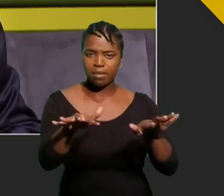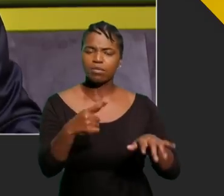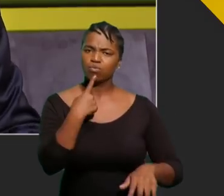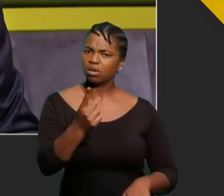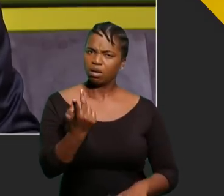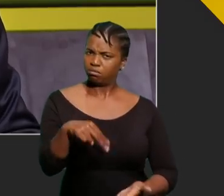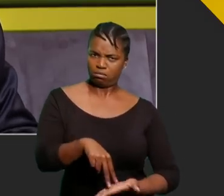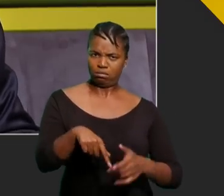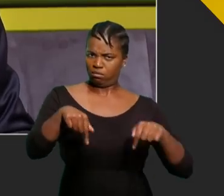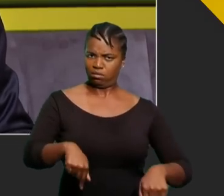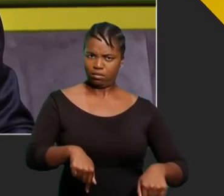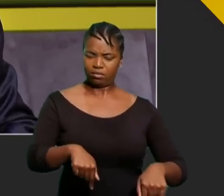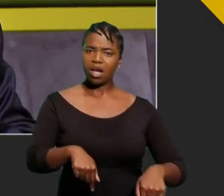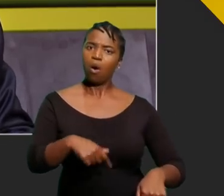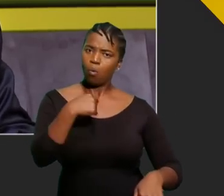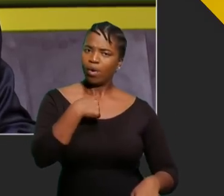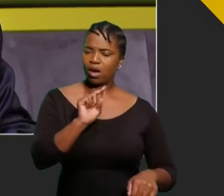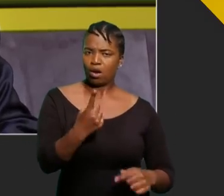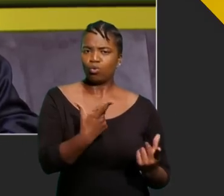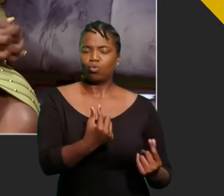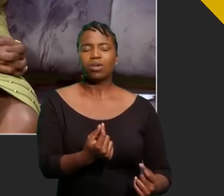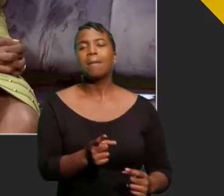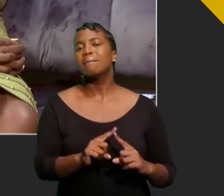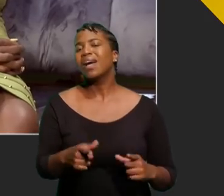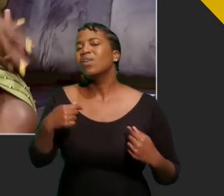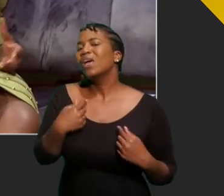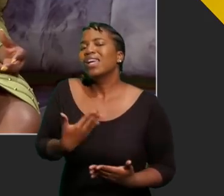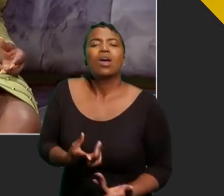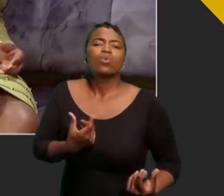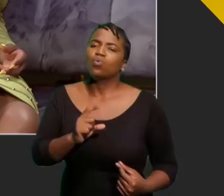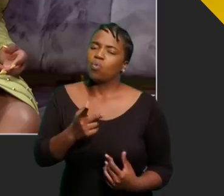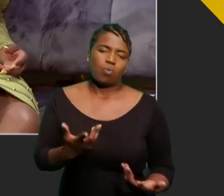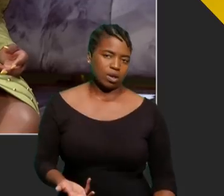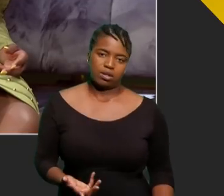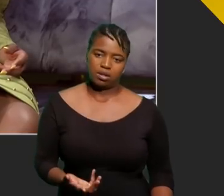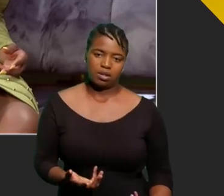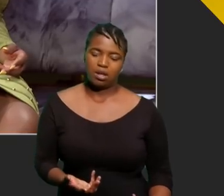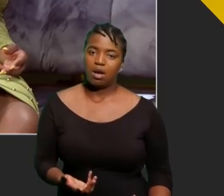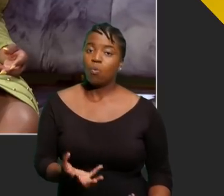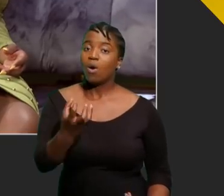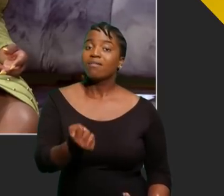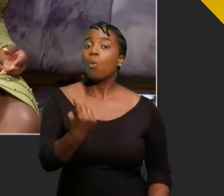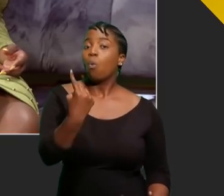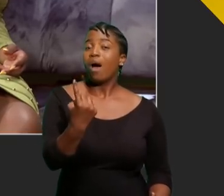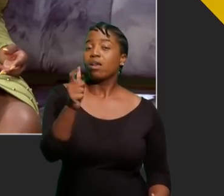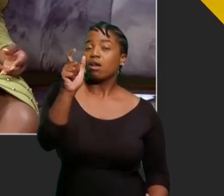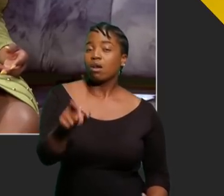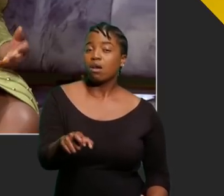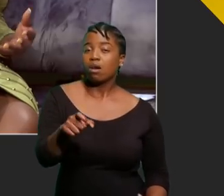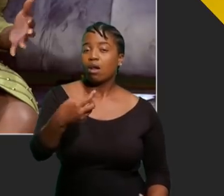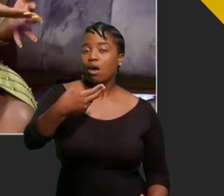say, these are standards that we cannot accept. But what can we do, but Themba? I think we've got the one approach from